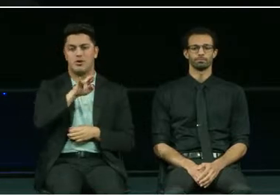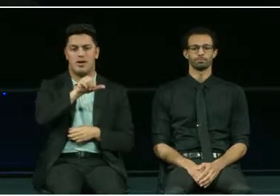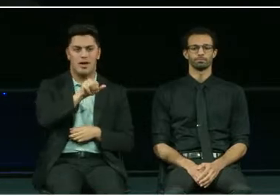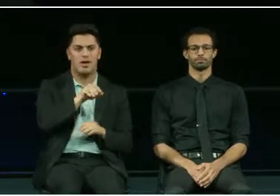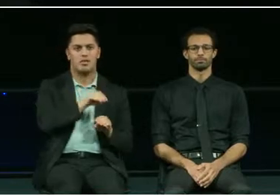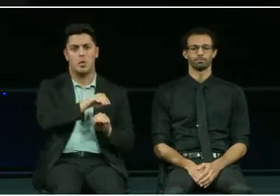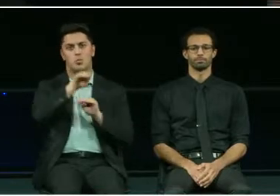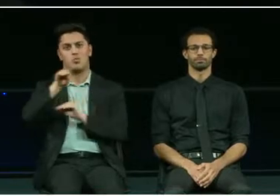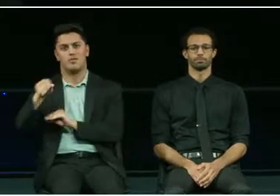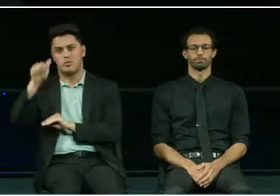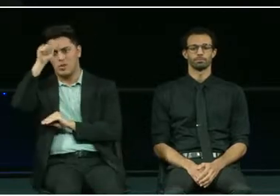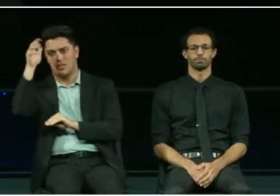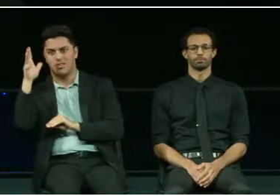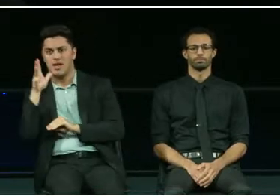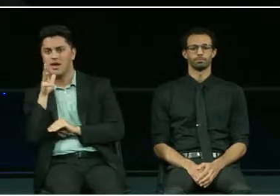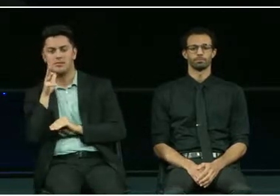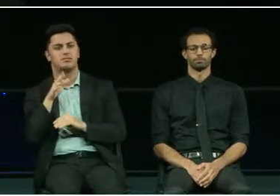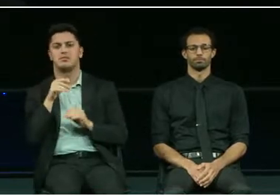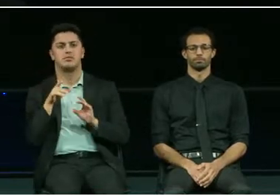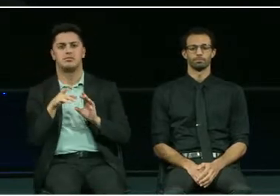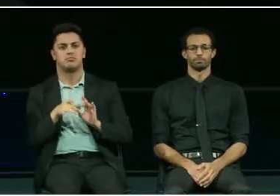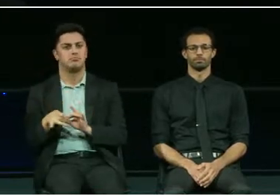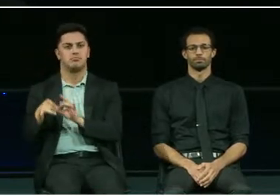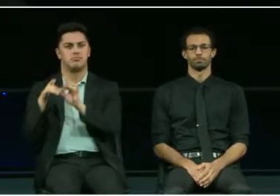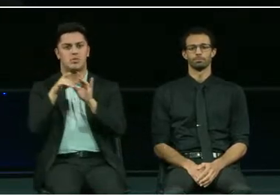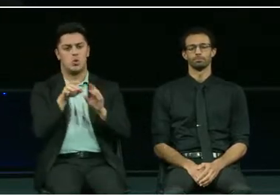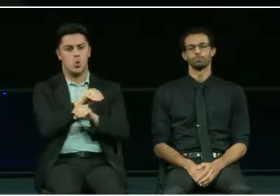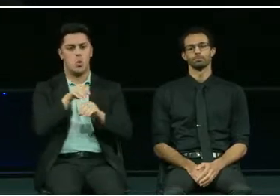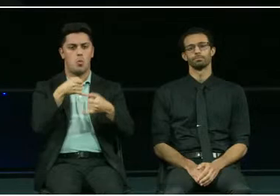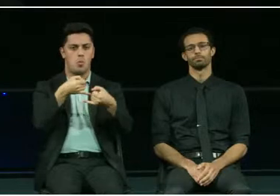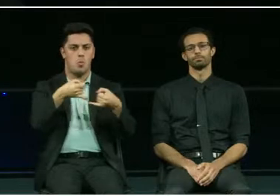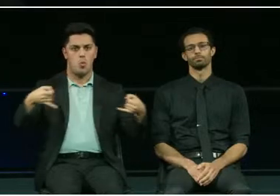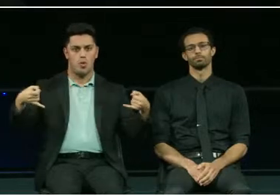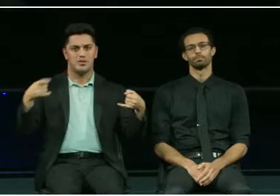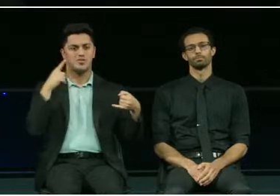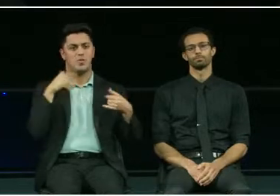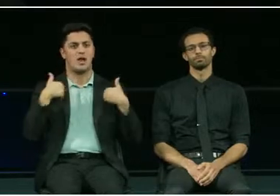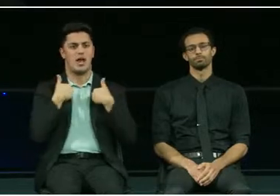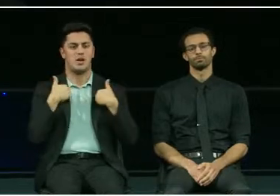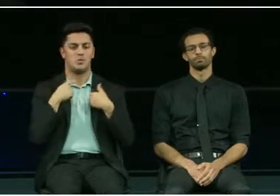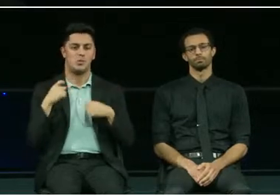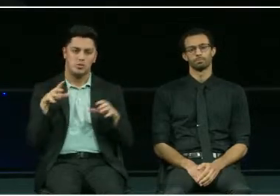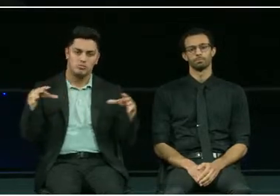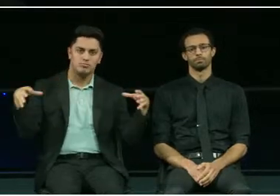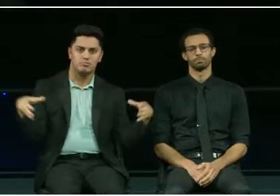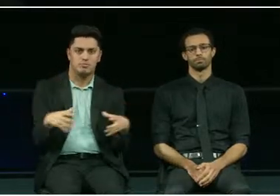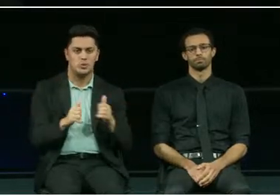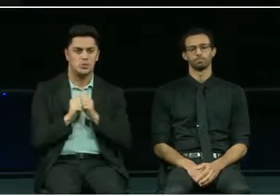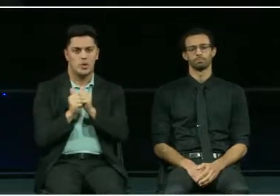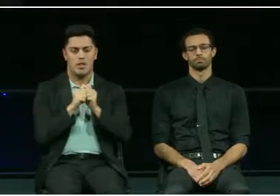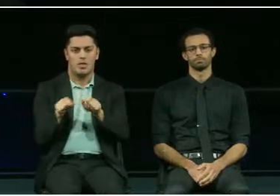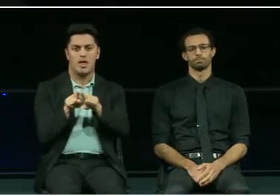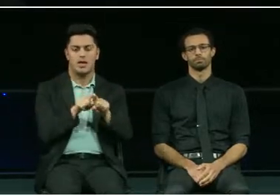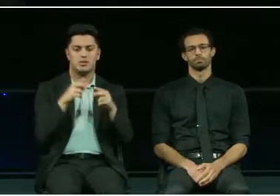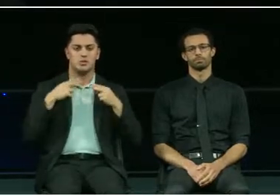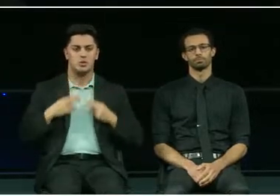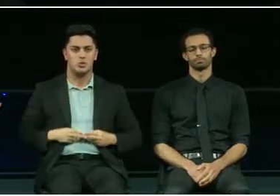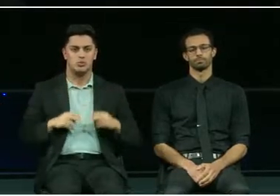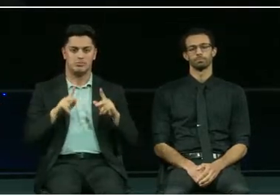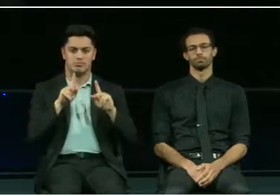in Alaska. It's all connected. There's no borders for animals, and we need to all come together as human beings, not